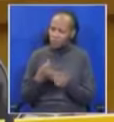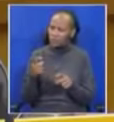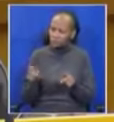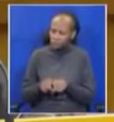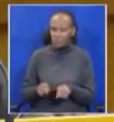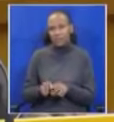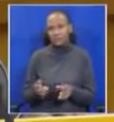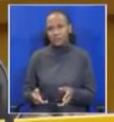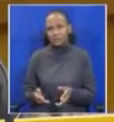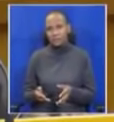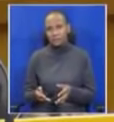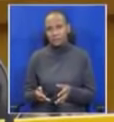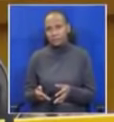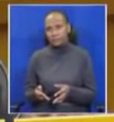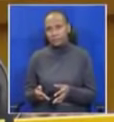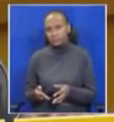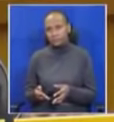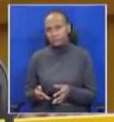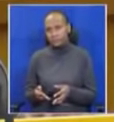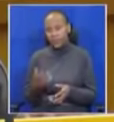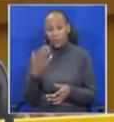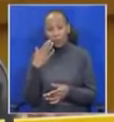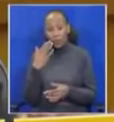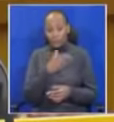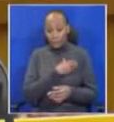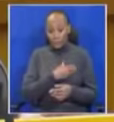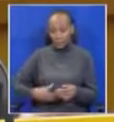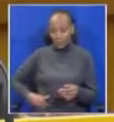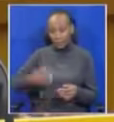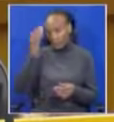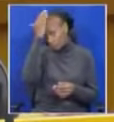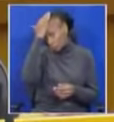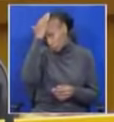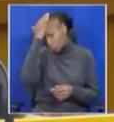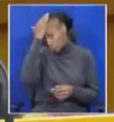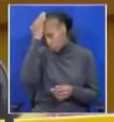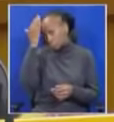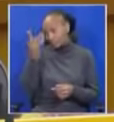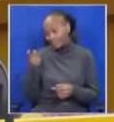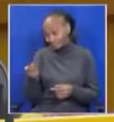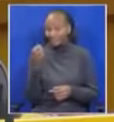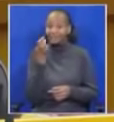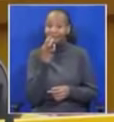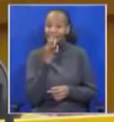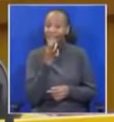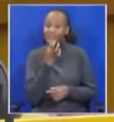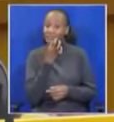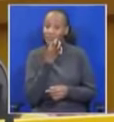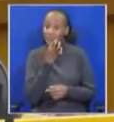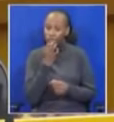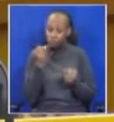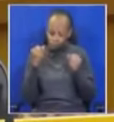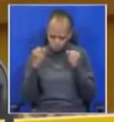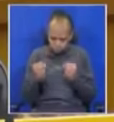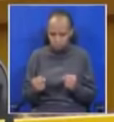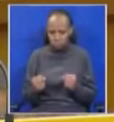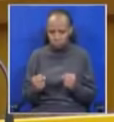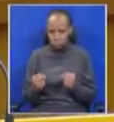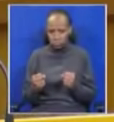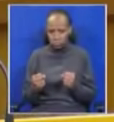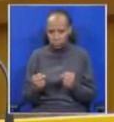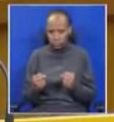And when President Zuma said that we should immediately look into the